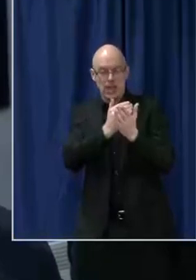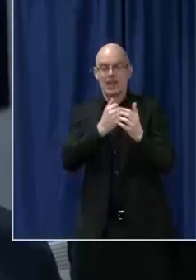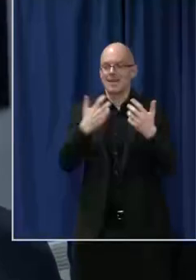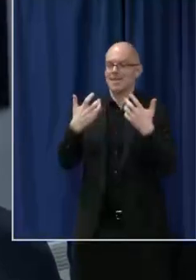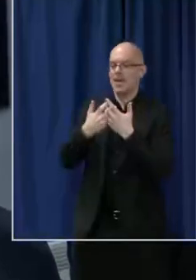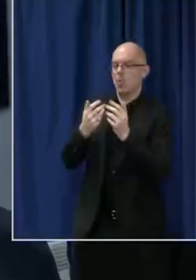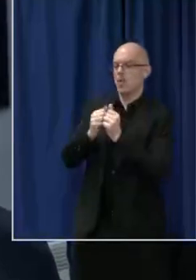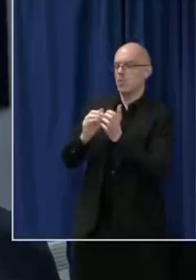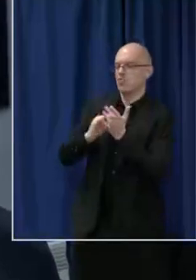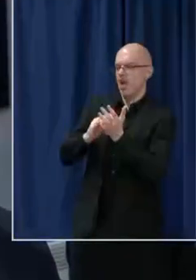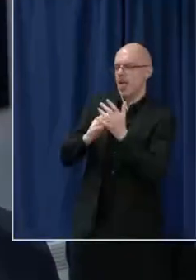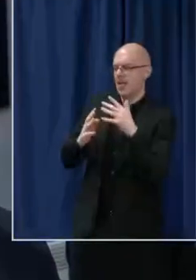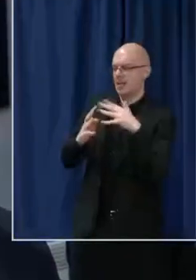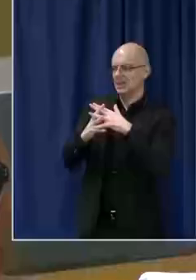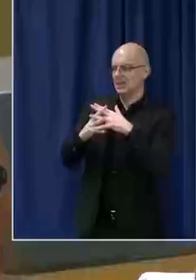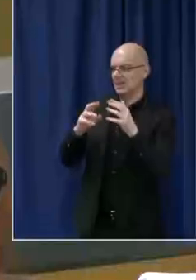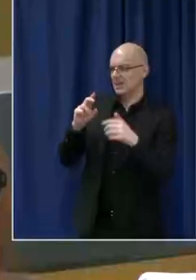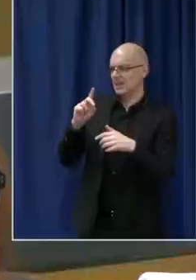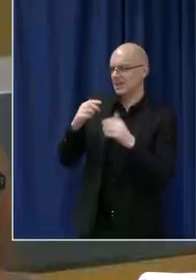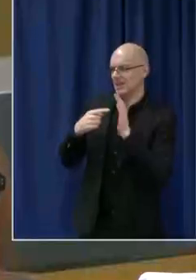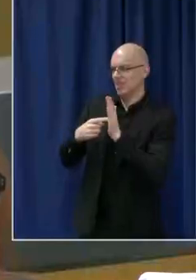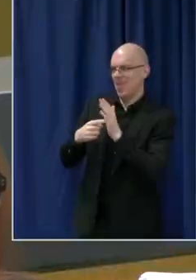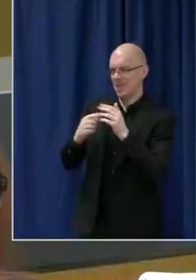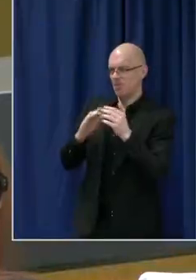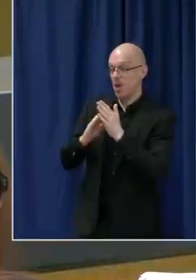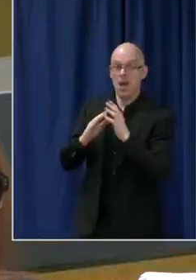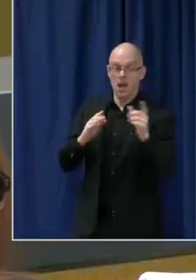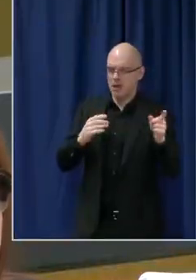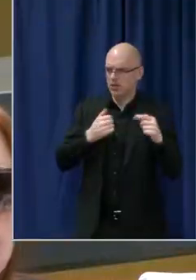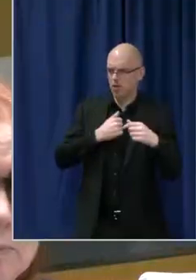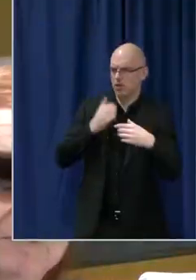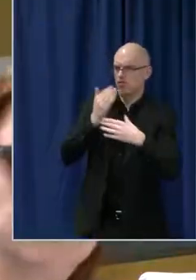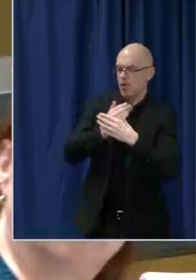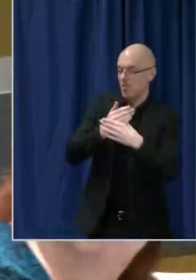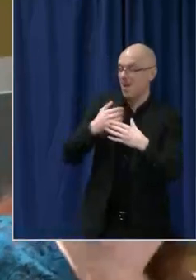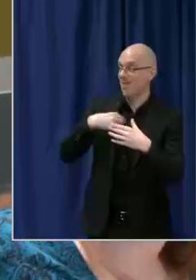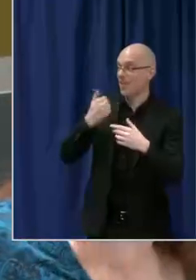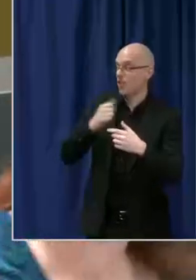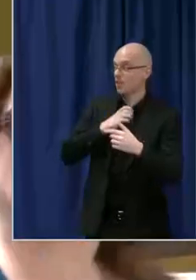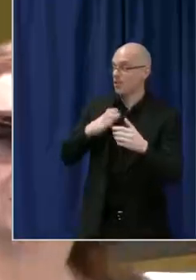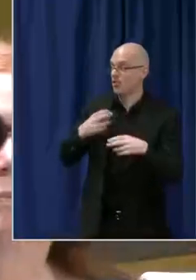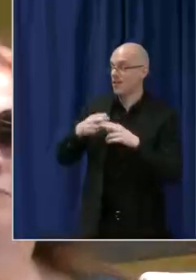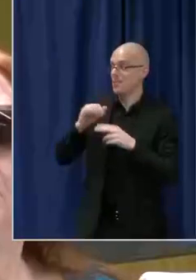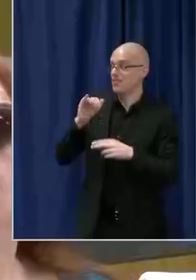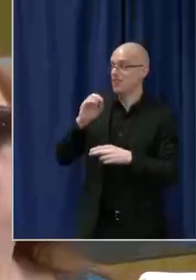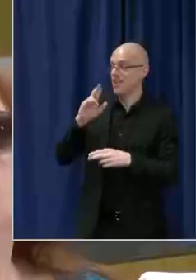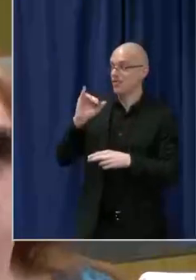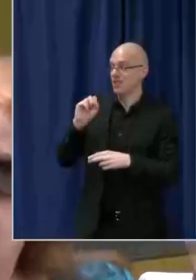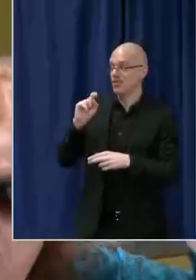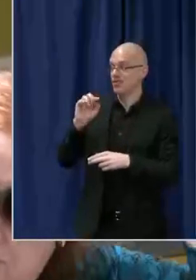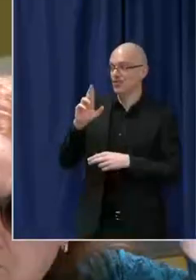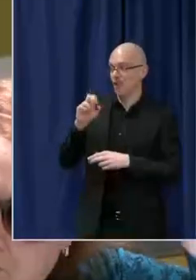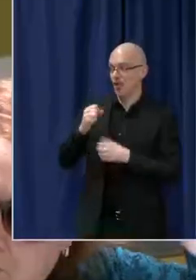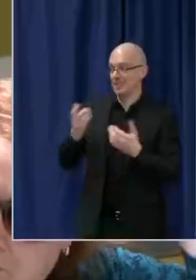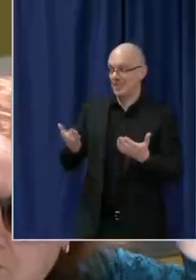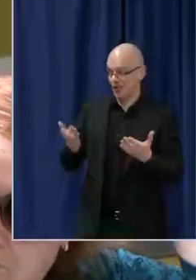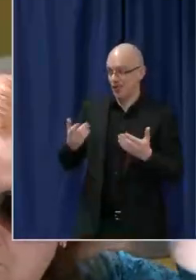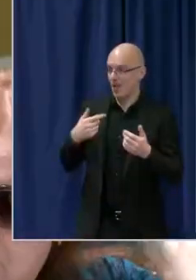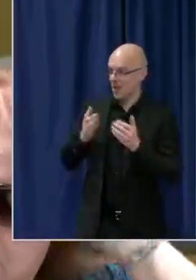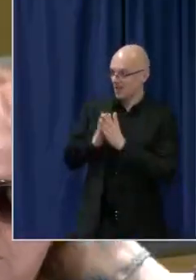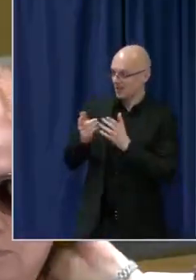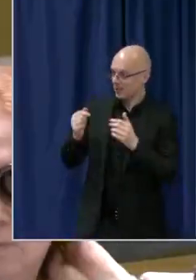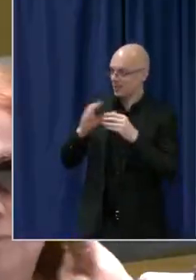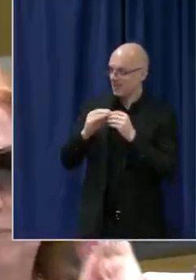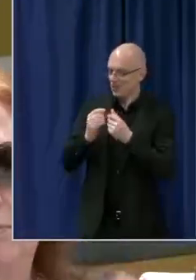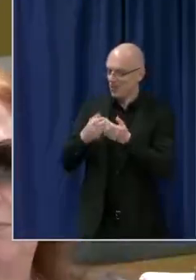Yes. Sorry to interrupt again. We have Commissioner Jeffrey Starks, and I would invite Commissioner Starks to speak with